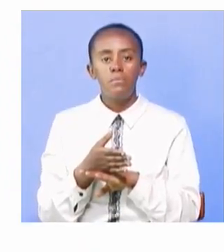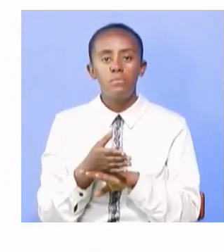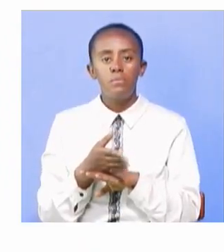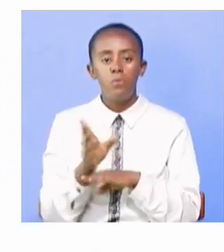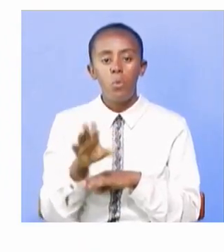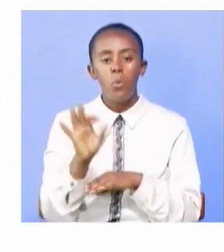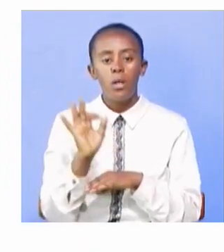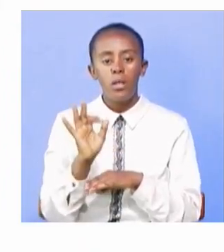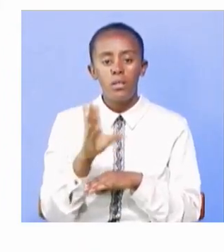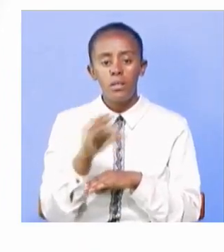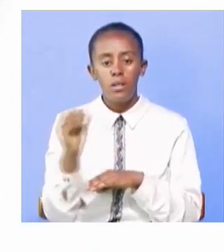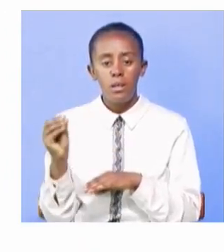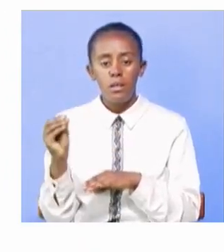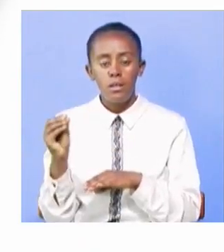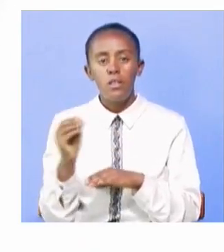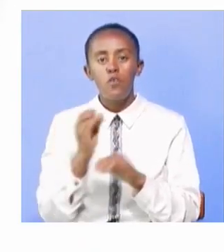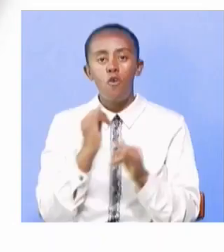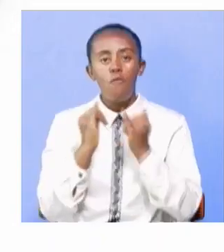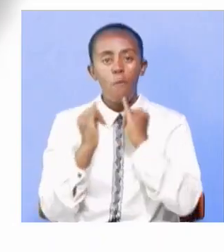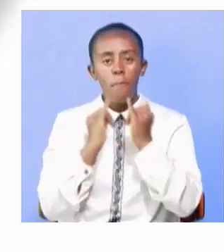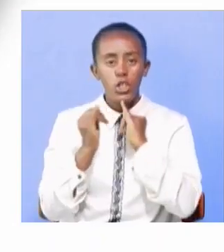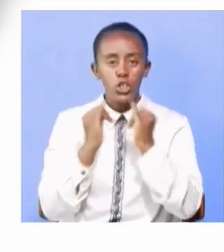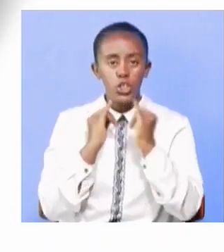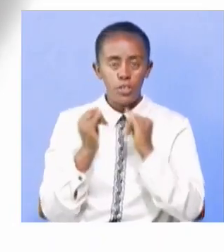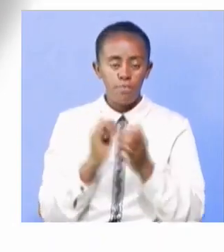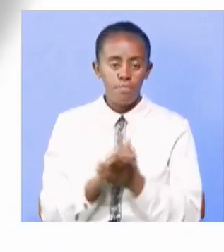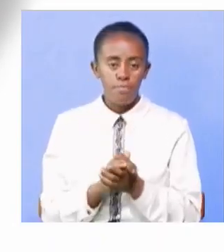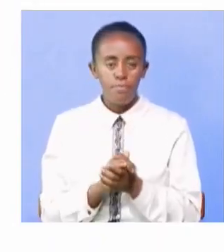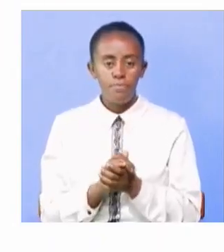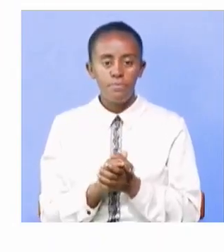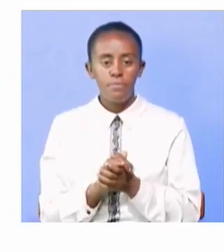getting an information.